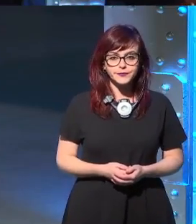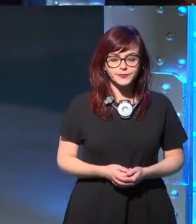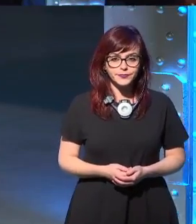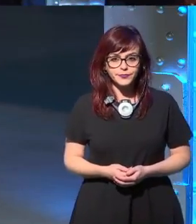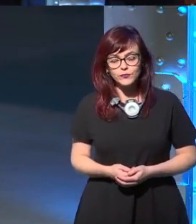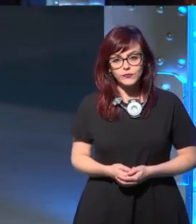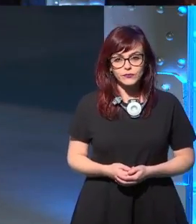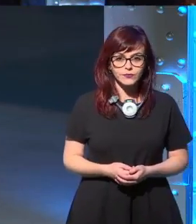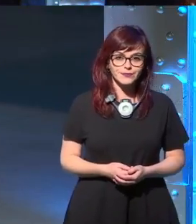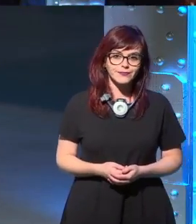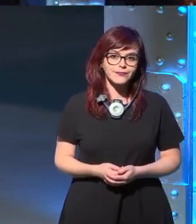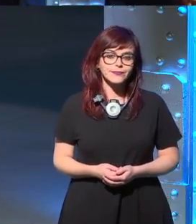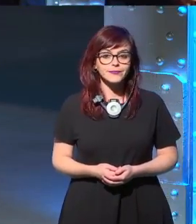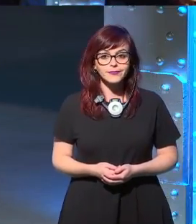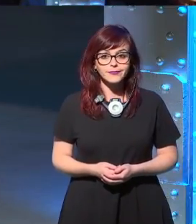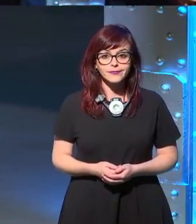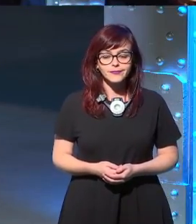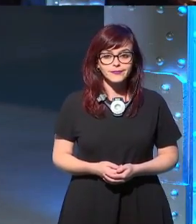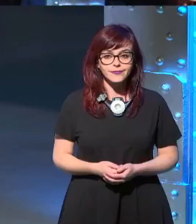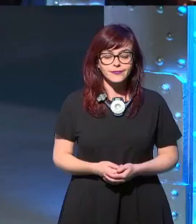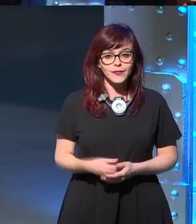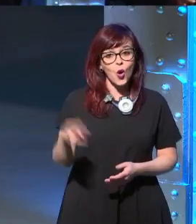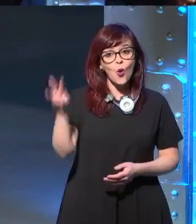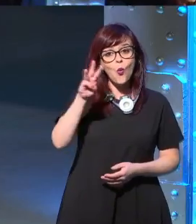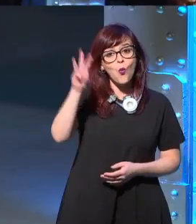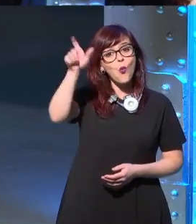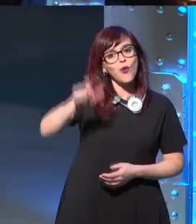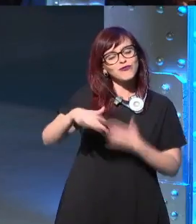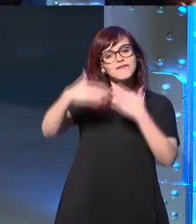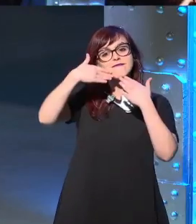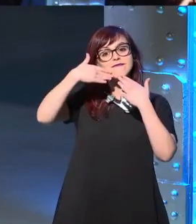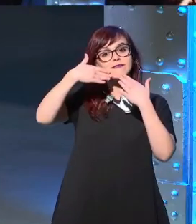I'll start. Okay, I'll start.